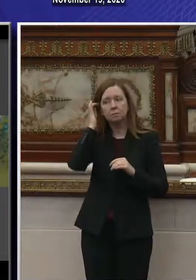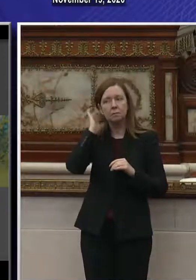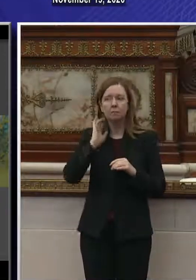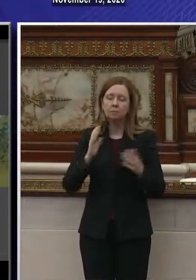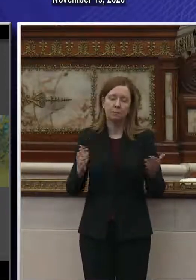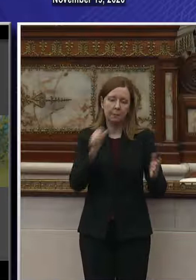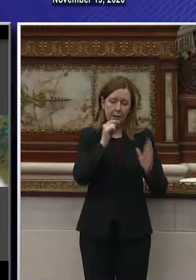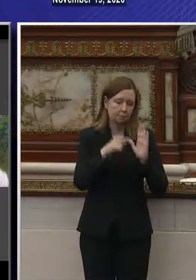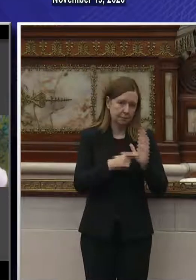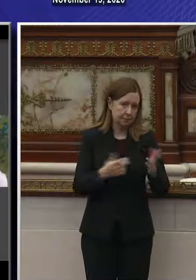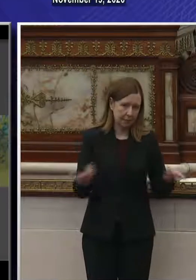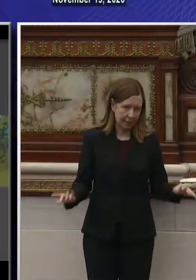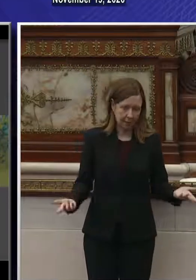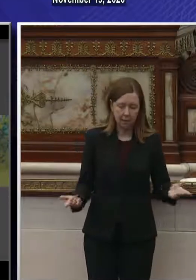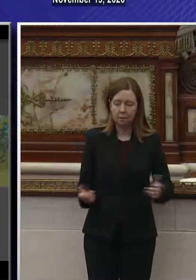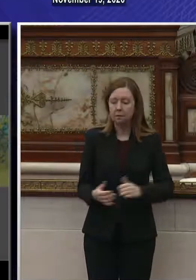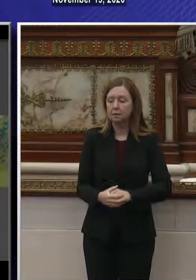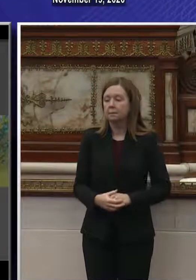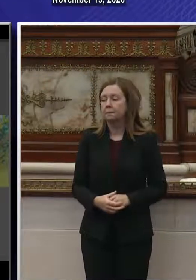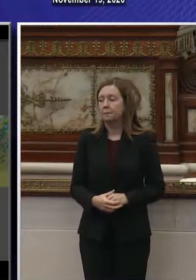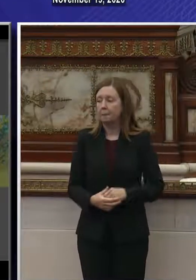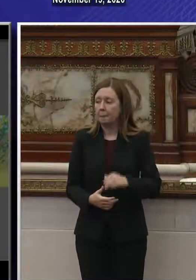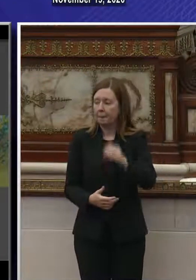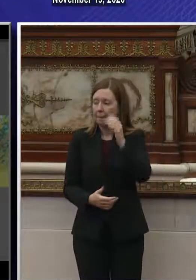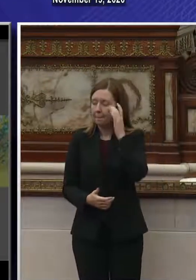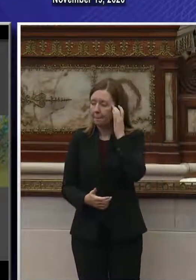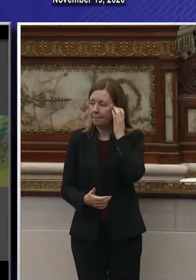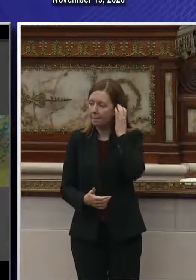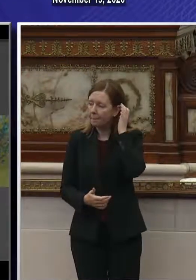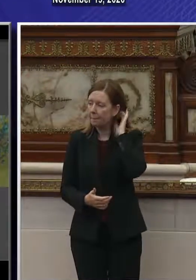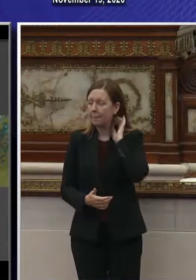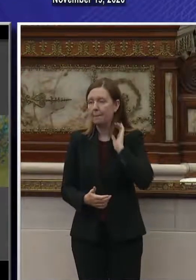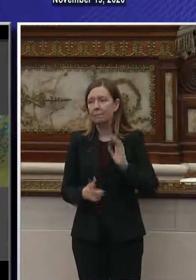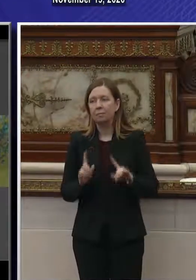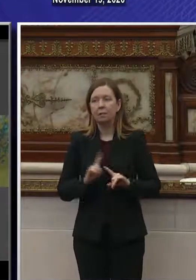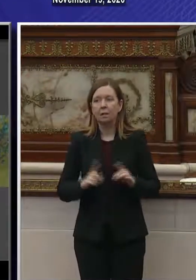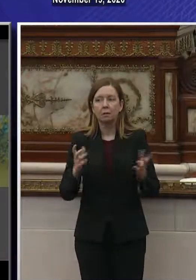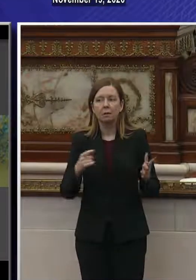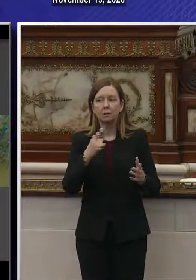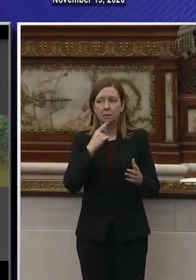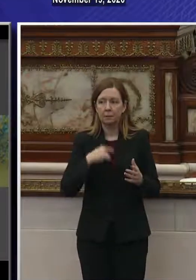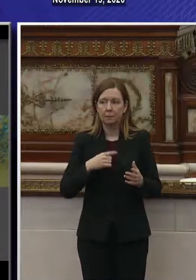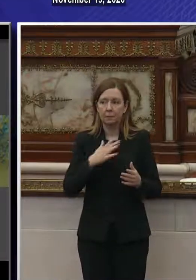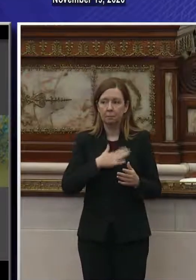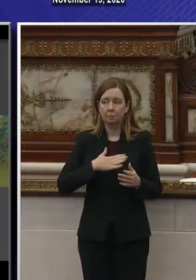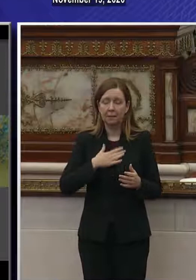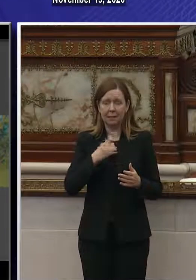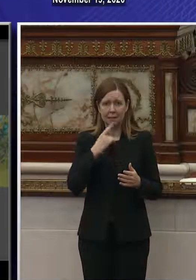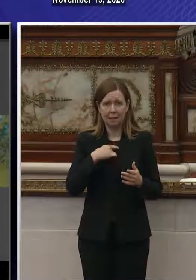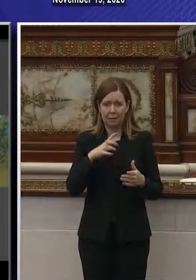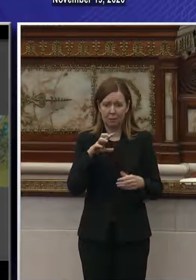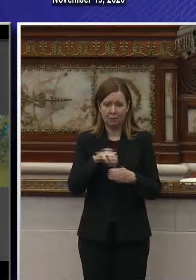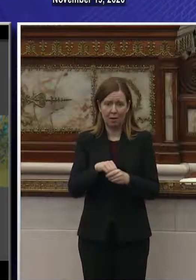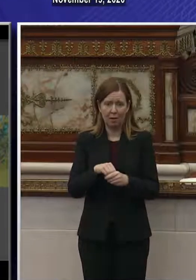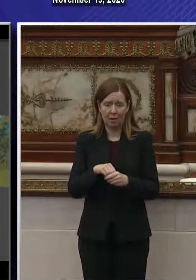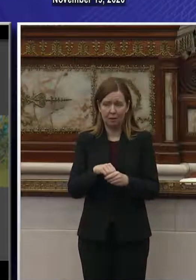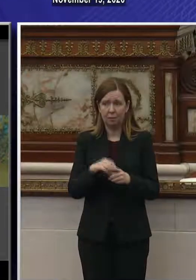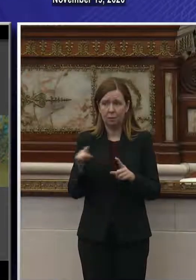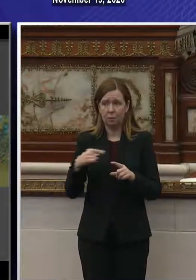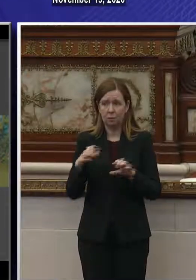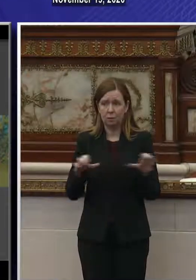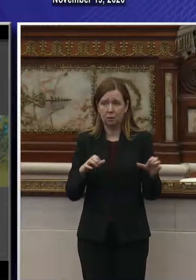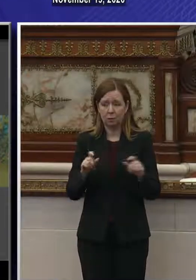signs or something like that. So I wanted you to talk again about please tell me that you're at the table as we're doing